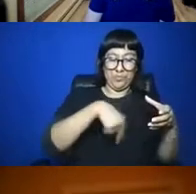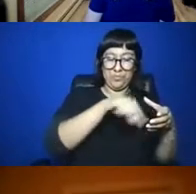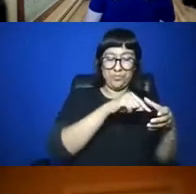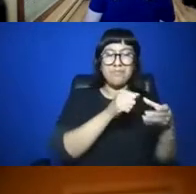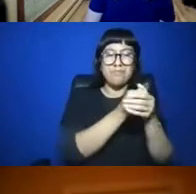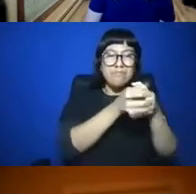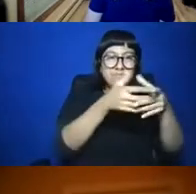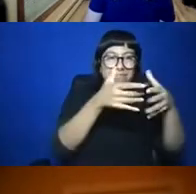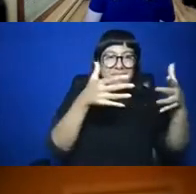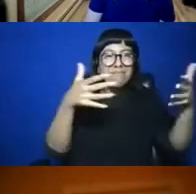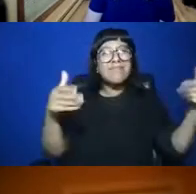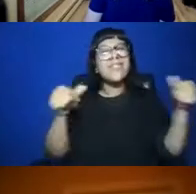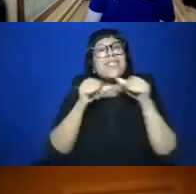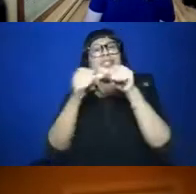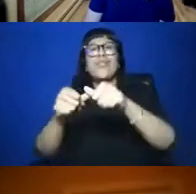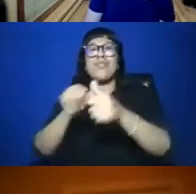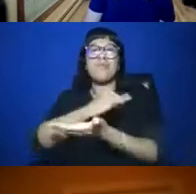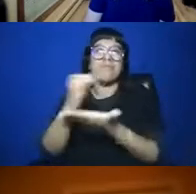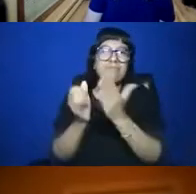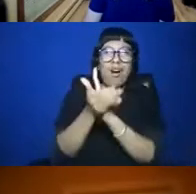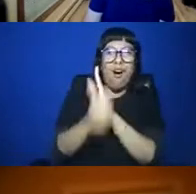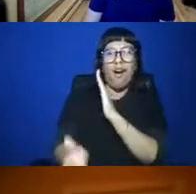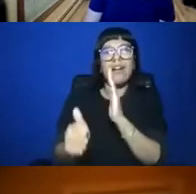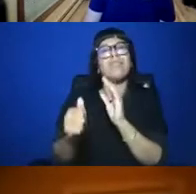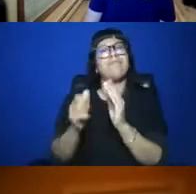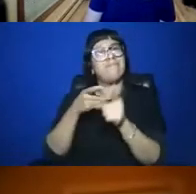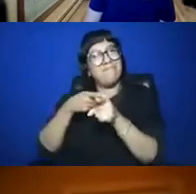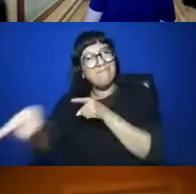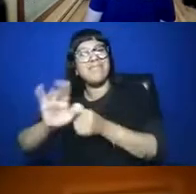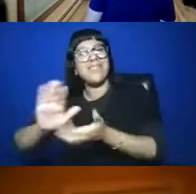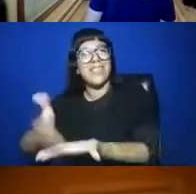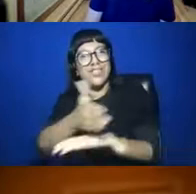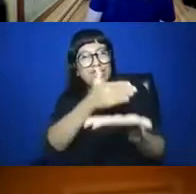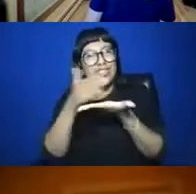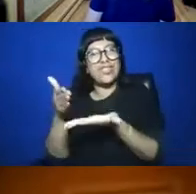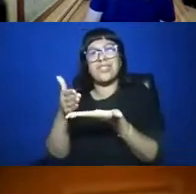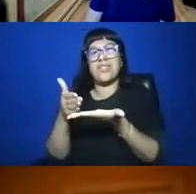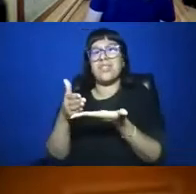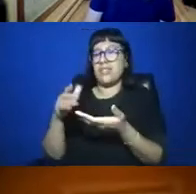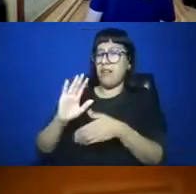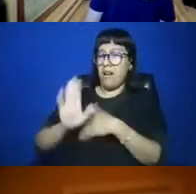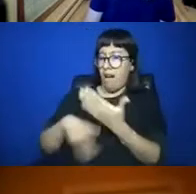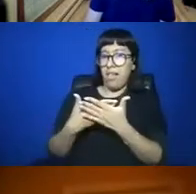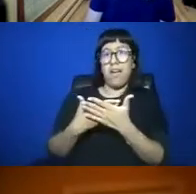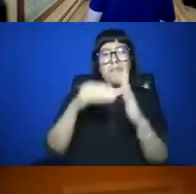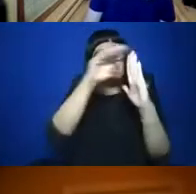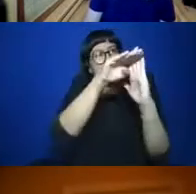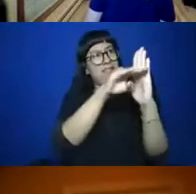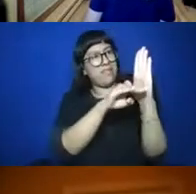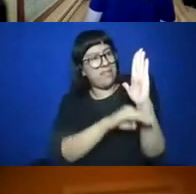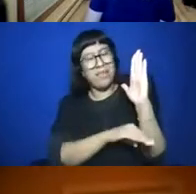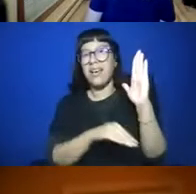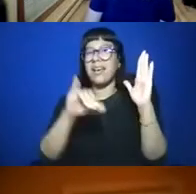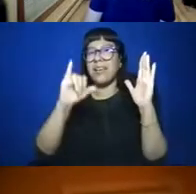into the kitchen. And now I see my kitchen is a palette. All the ingredient is a palette.